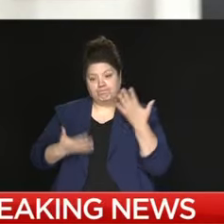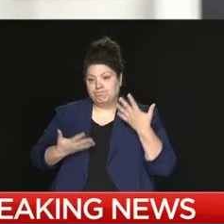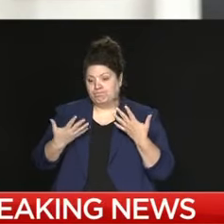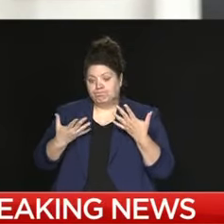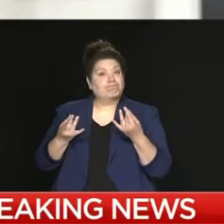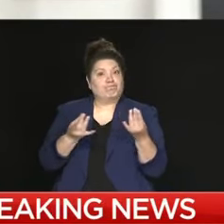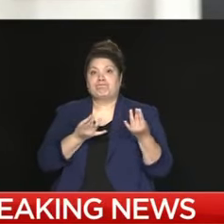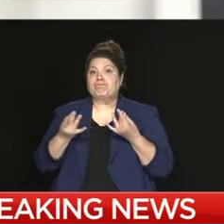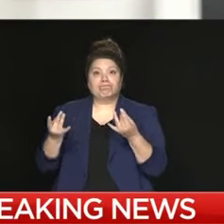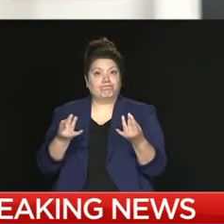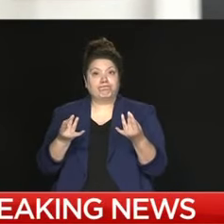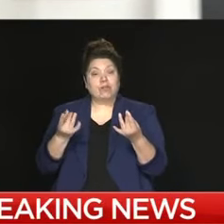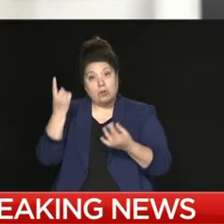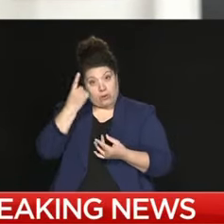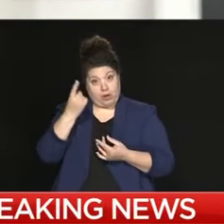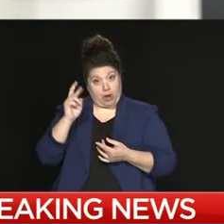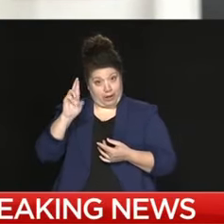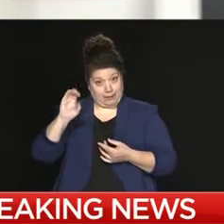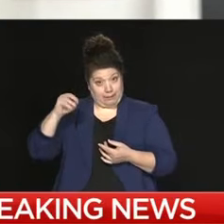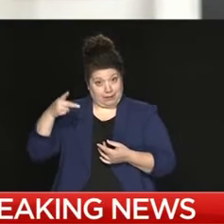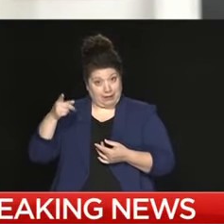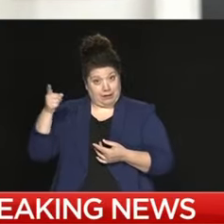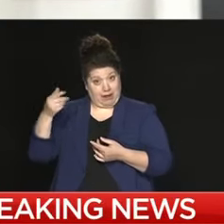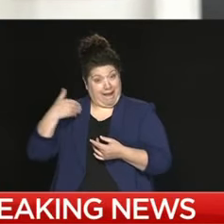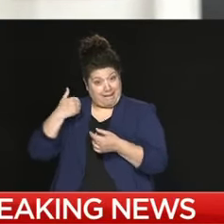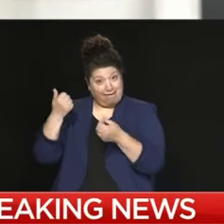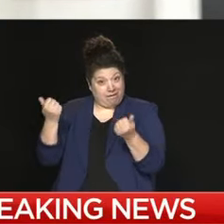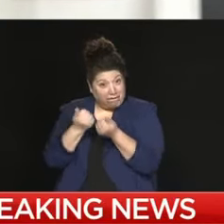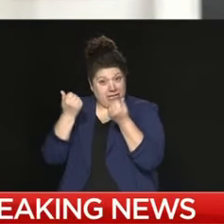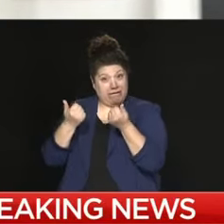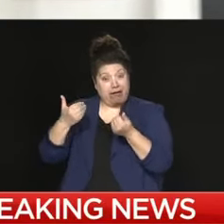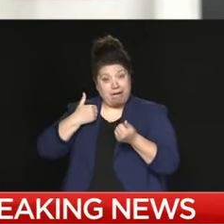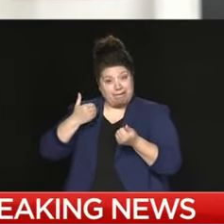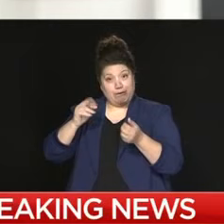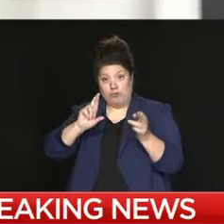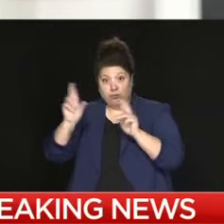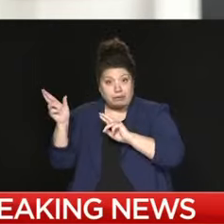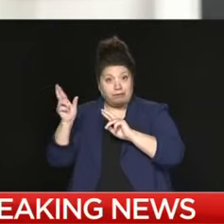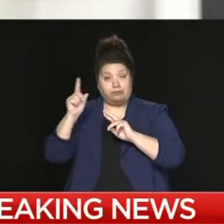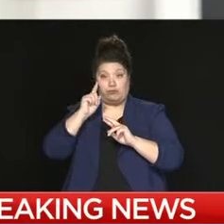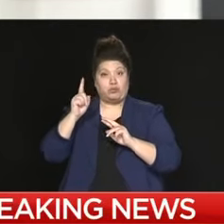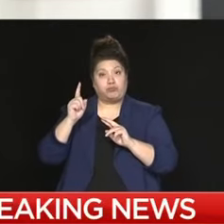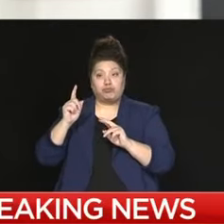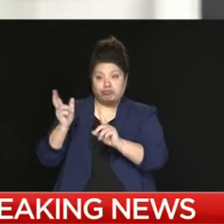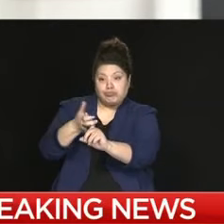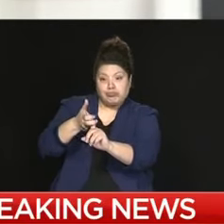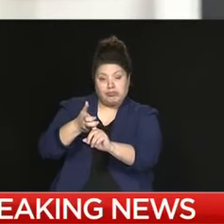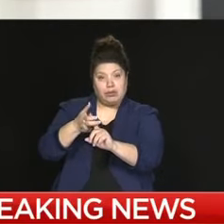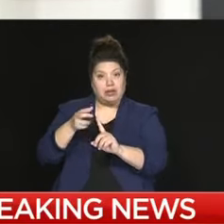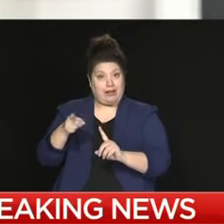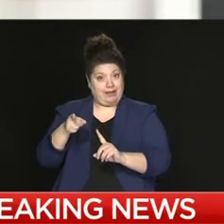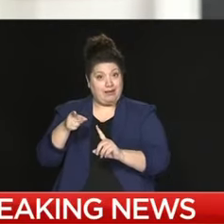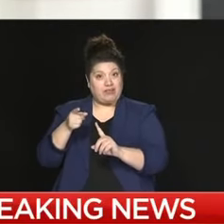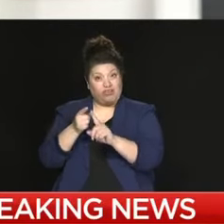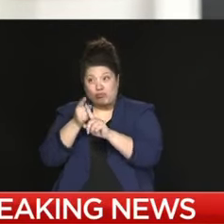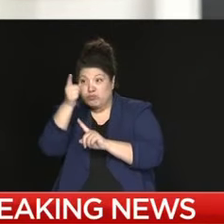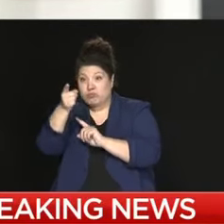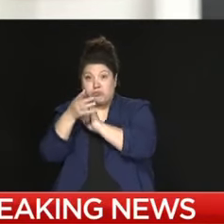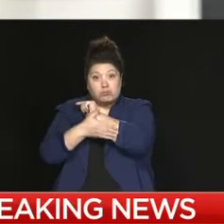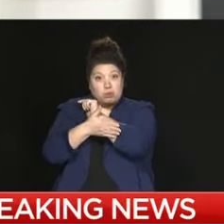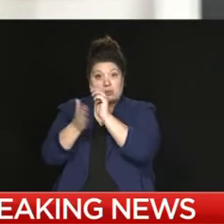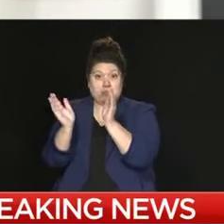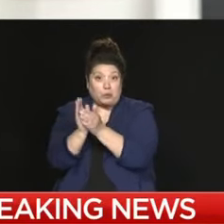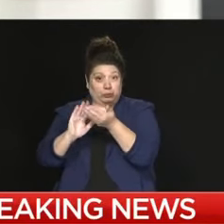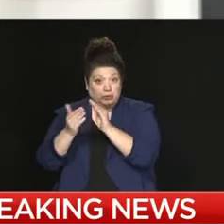Are you confident that the RCMP is adequately resourced in rural communities? I think these are